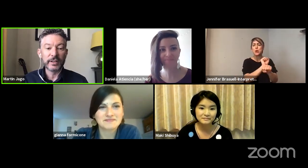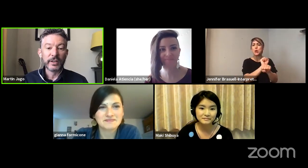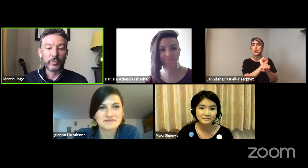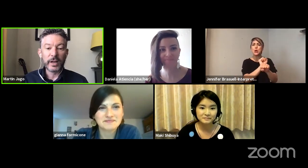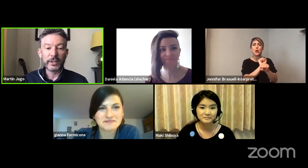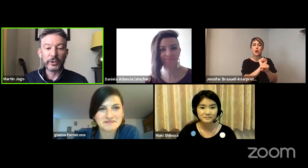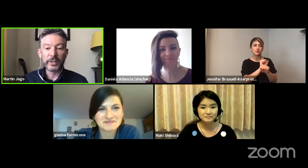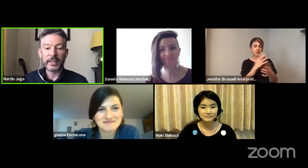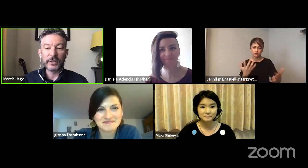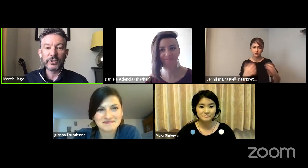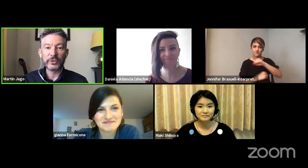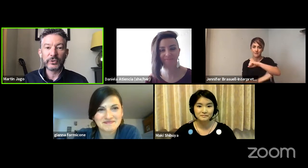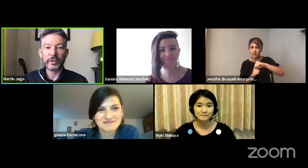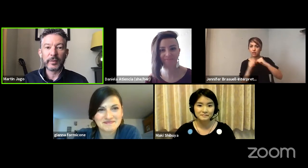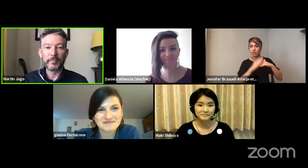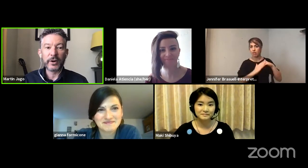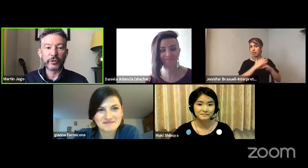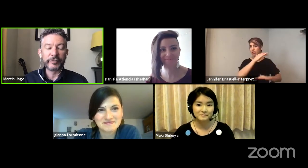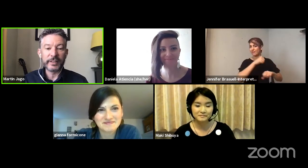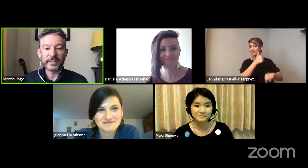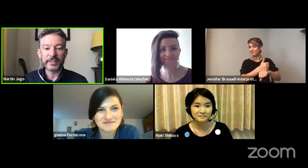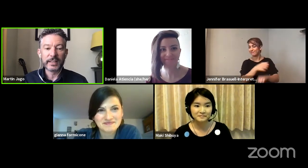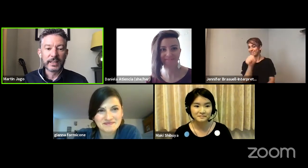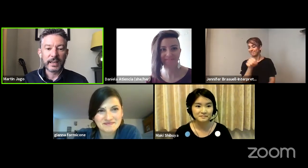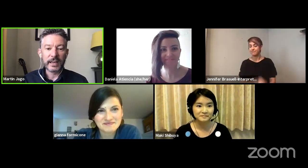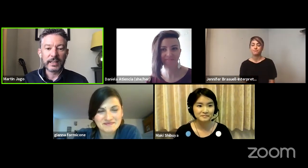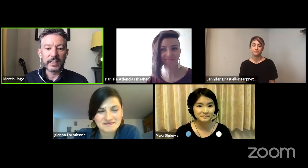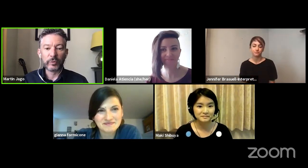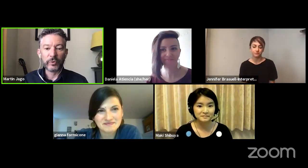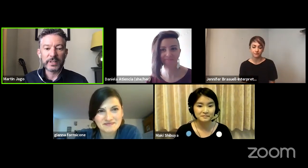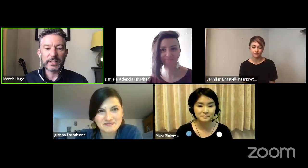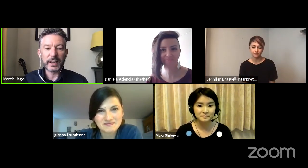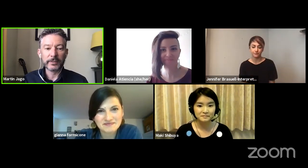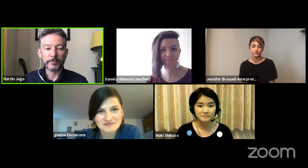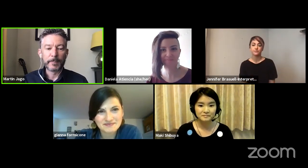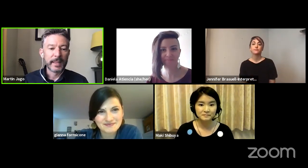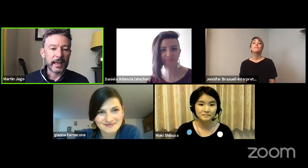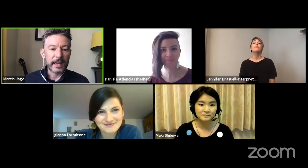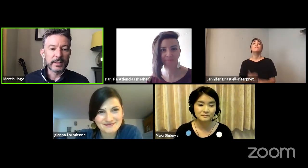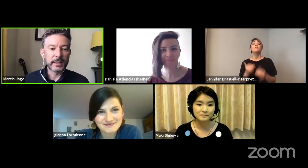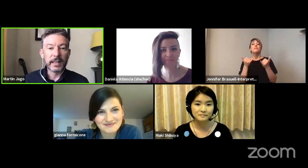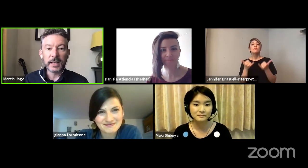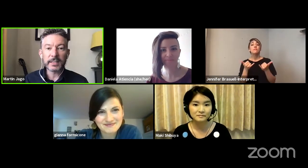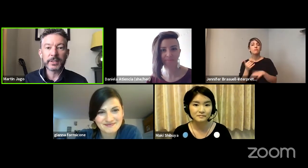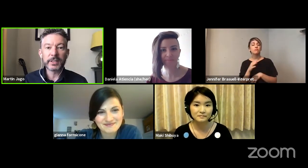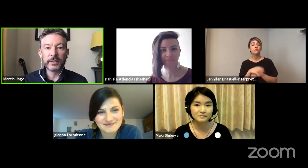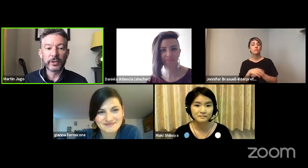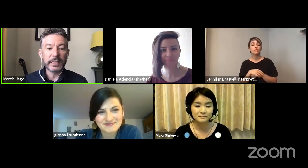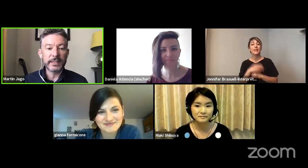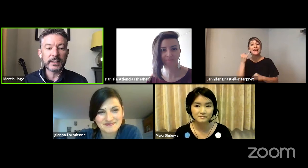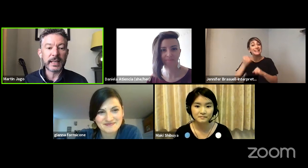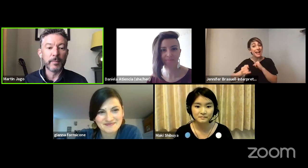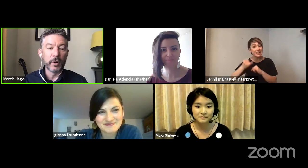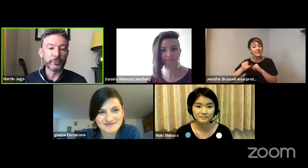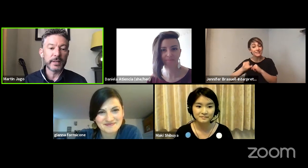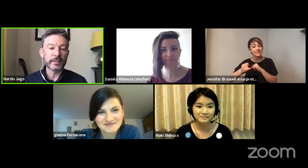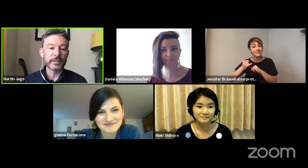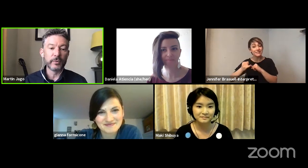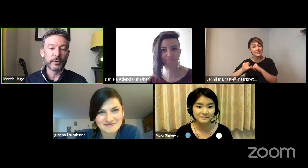discover when looking into your biographies in a little more detail. And last but certainly not least is